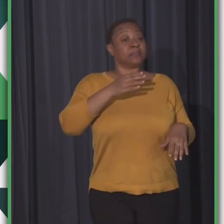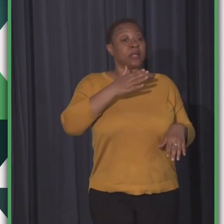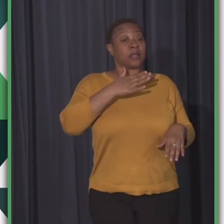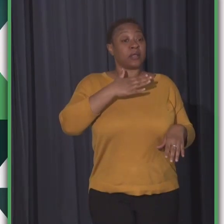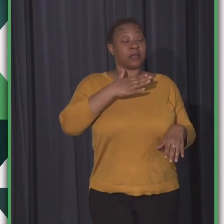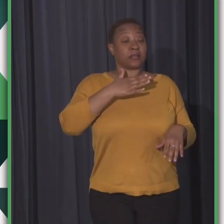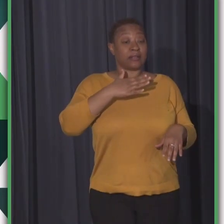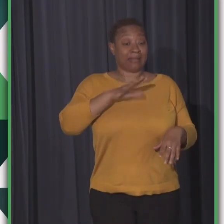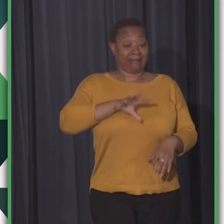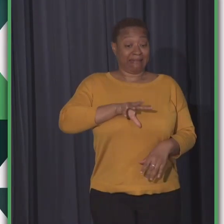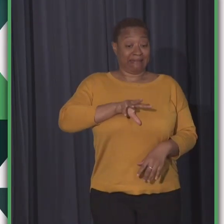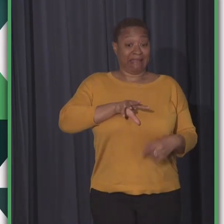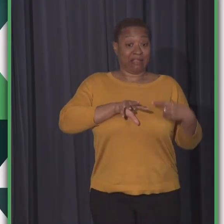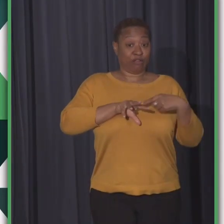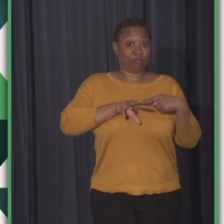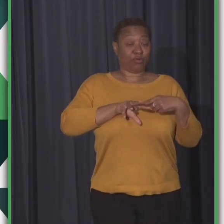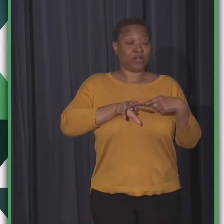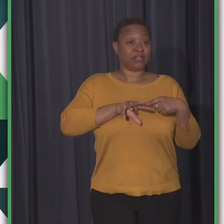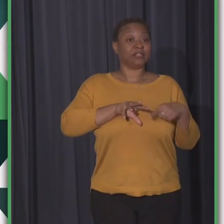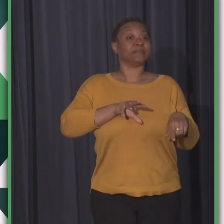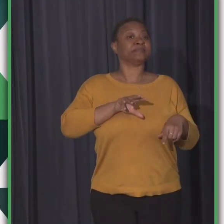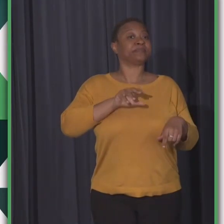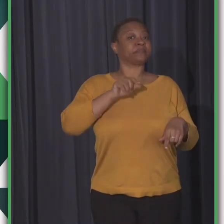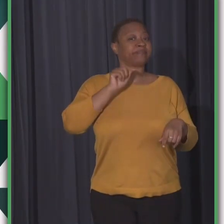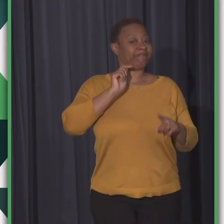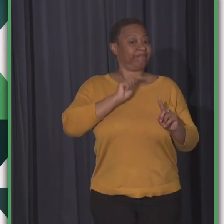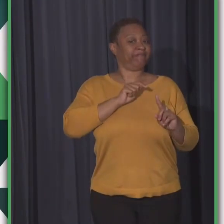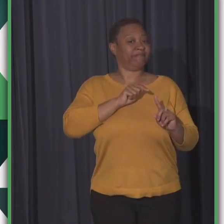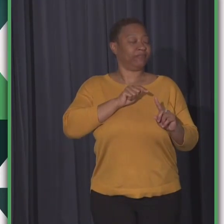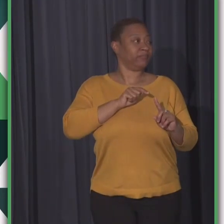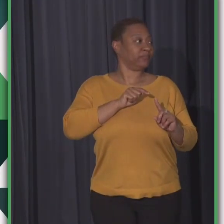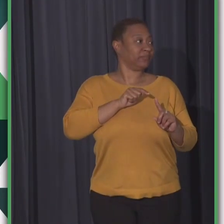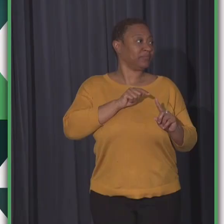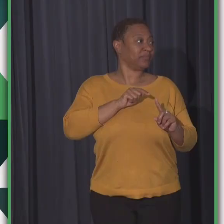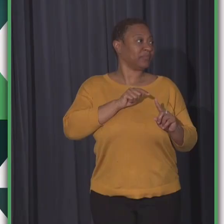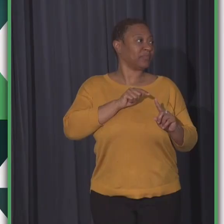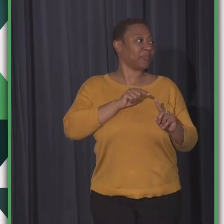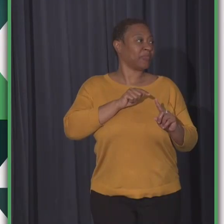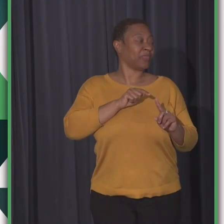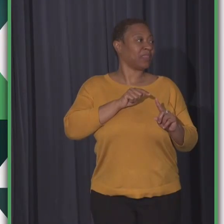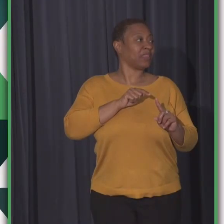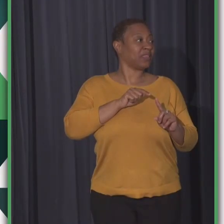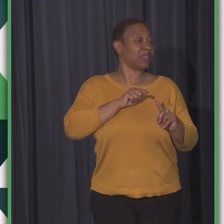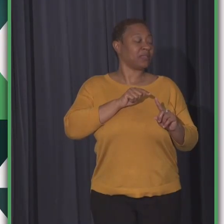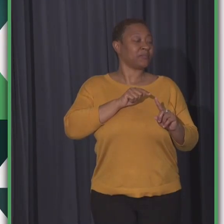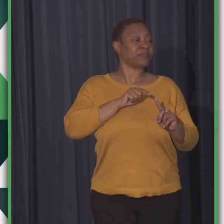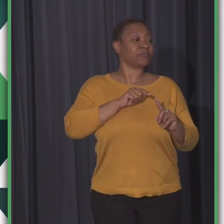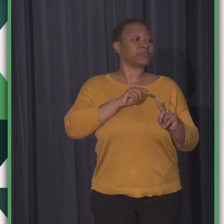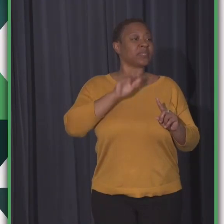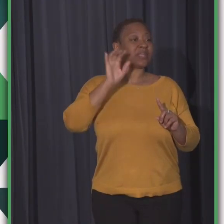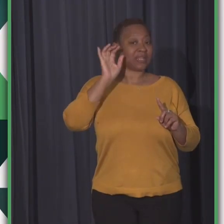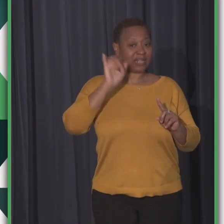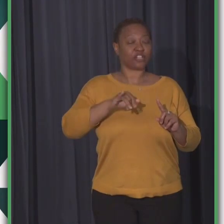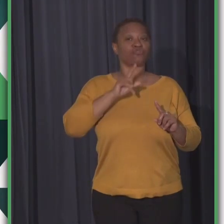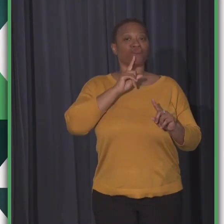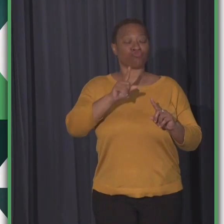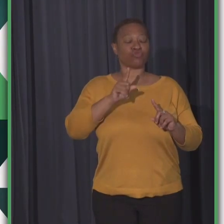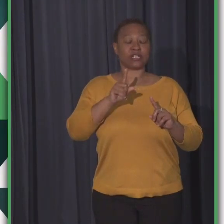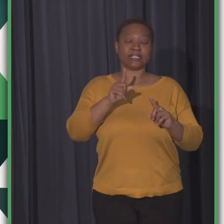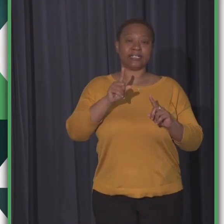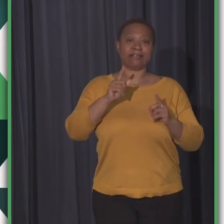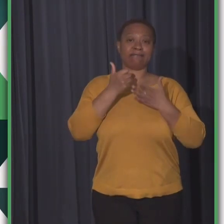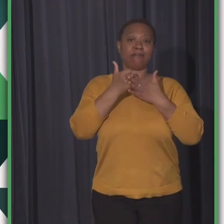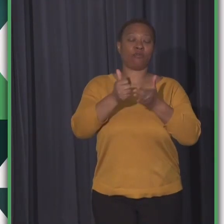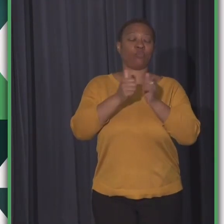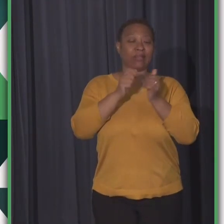camera has done, it has removed doubt from many of the investigations. Like you said, there